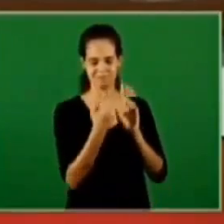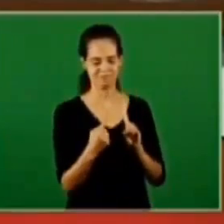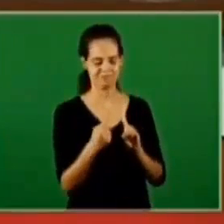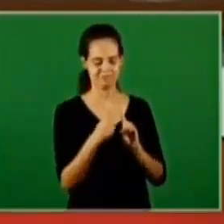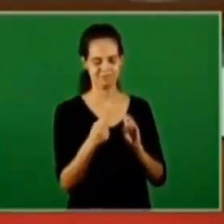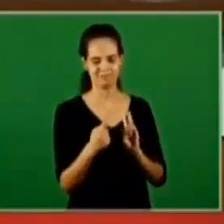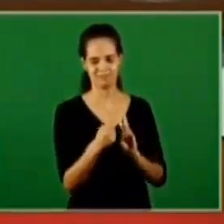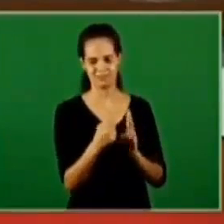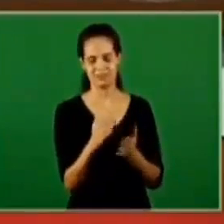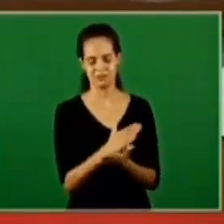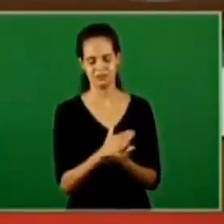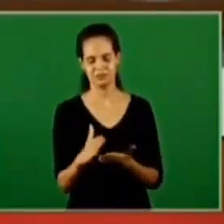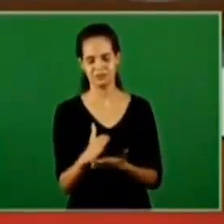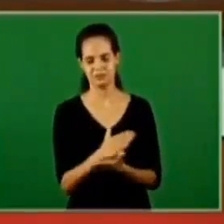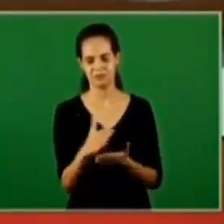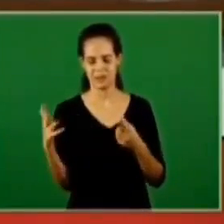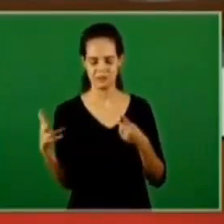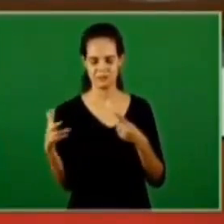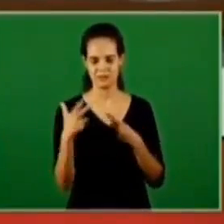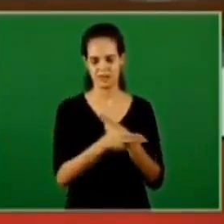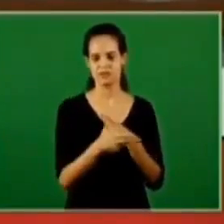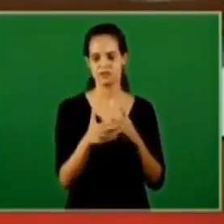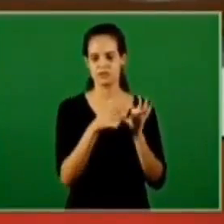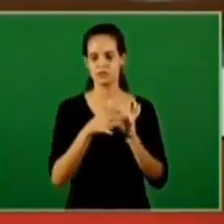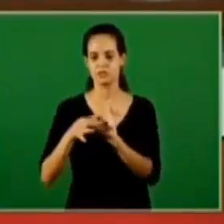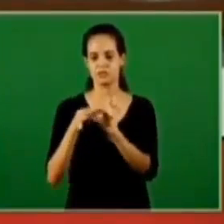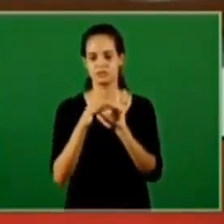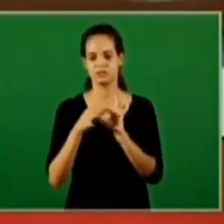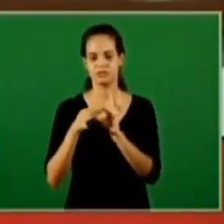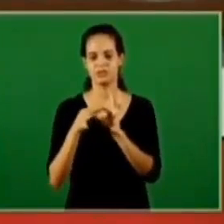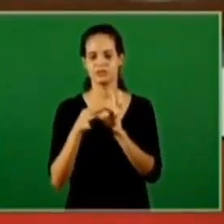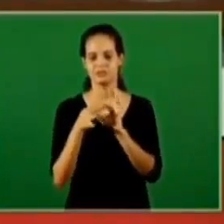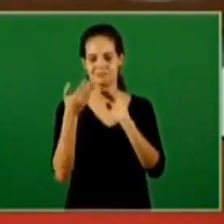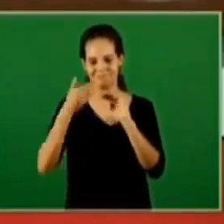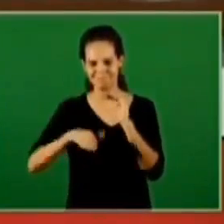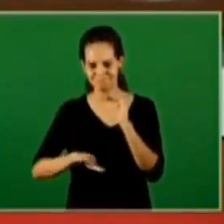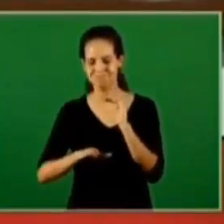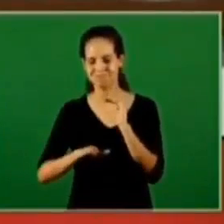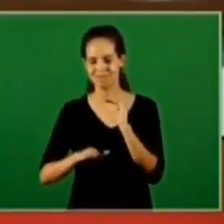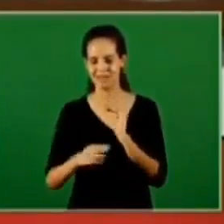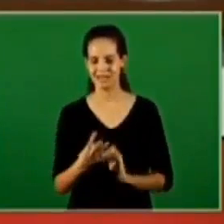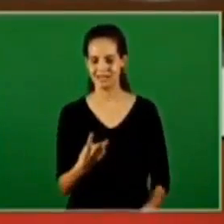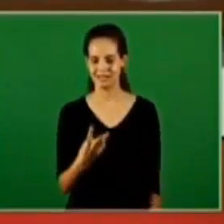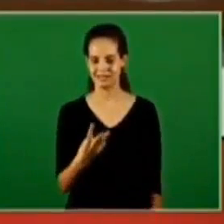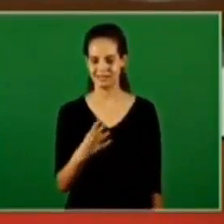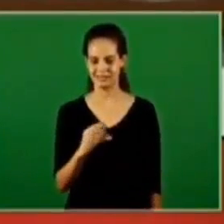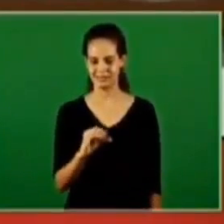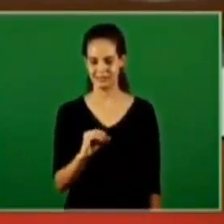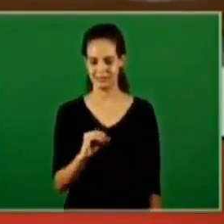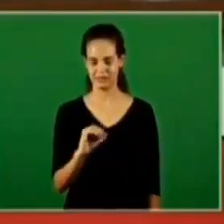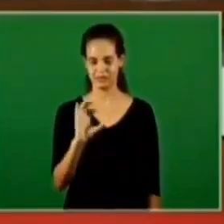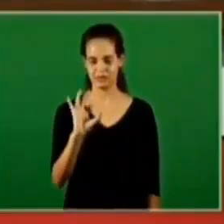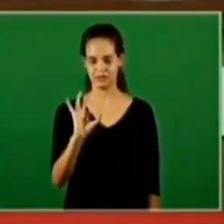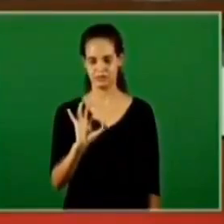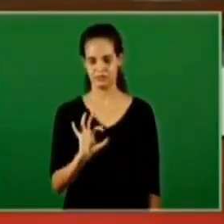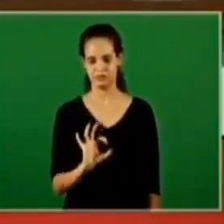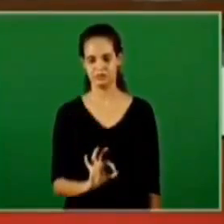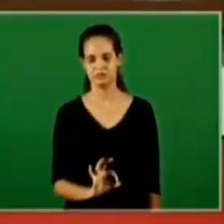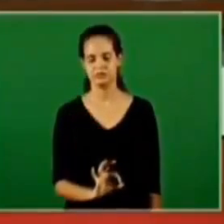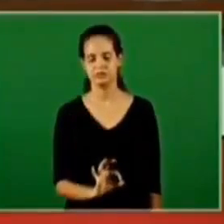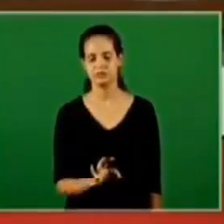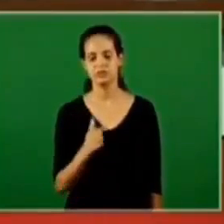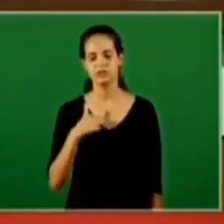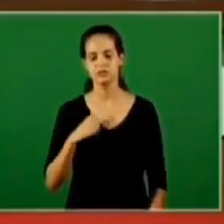These two marks prevented a few from walking. What is the percentile? 30% of the people that have this kind of